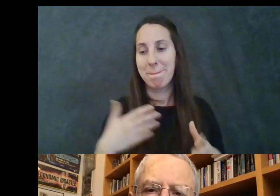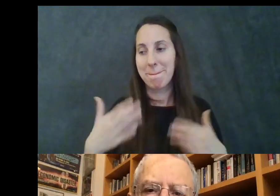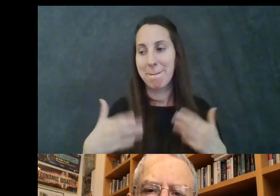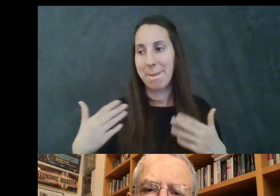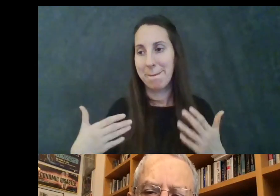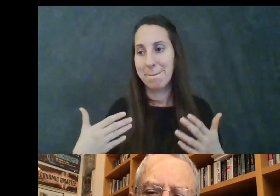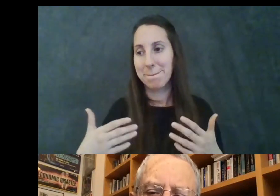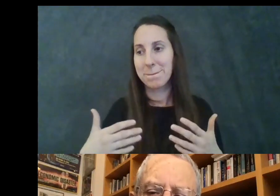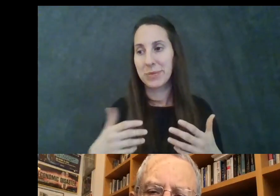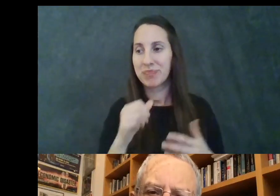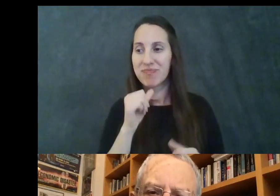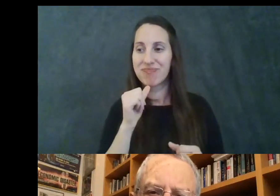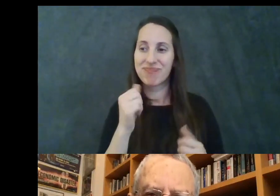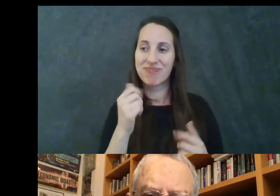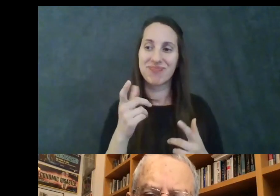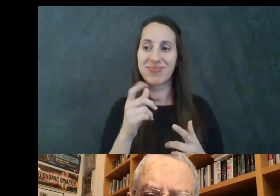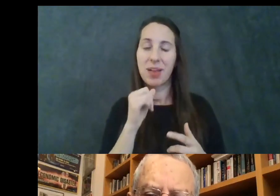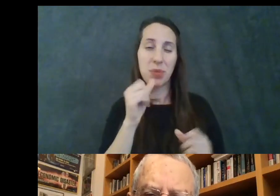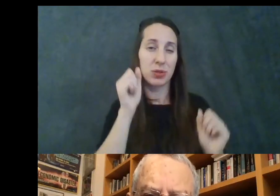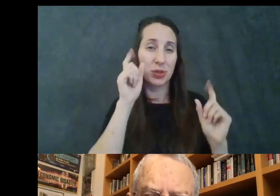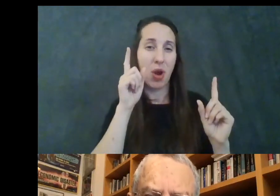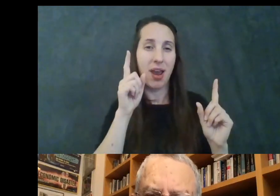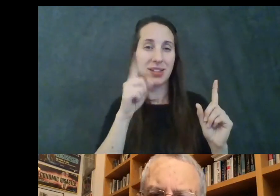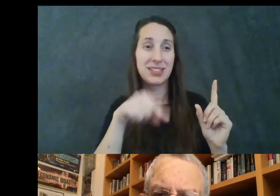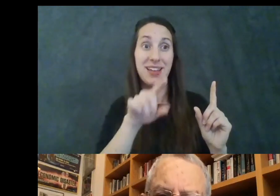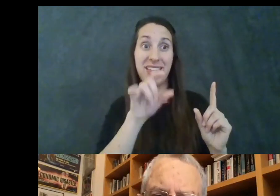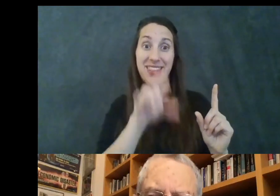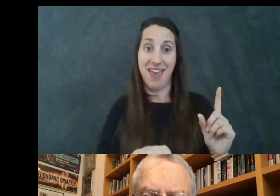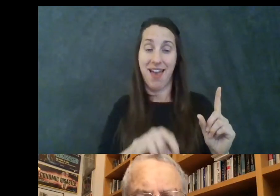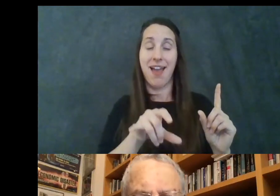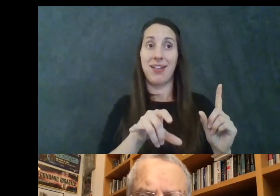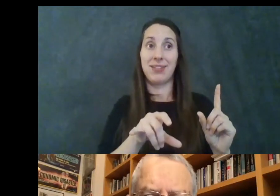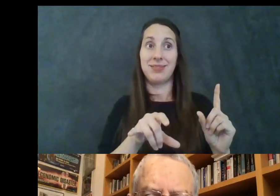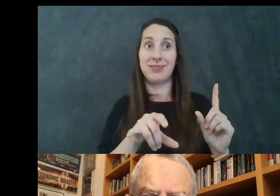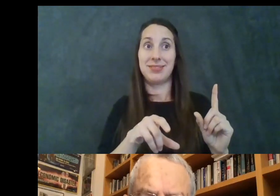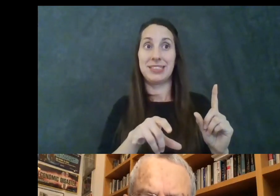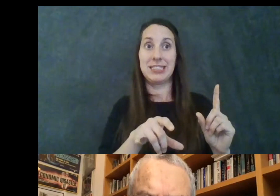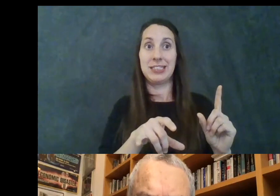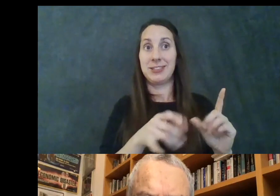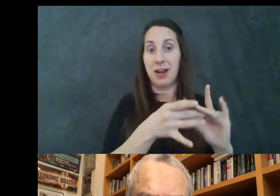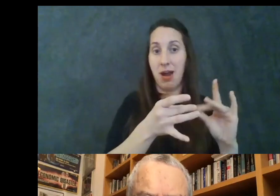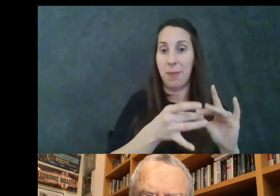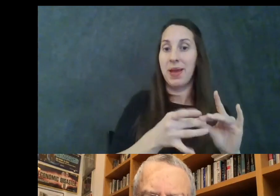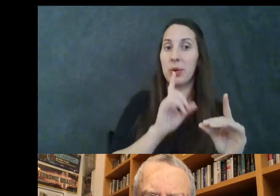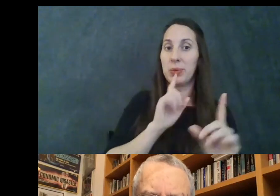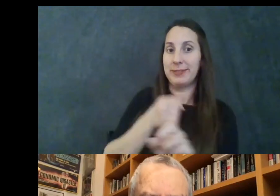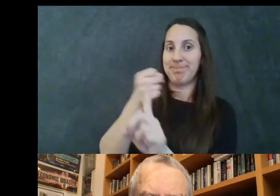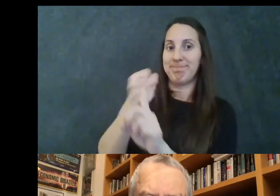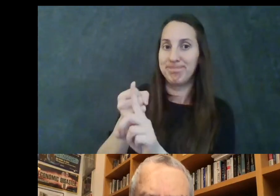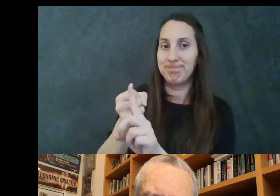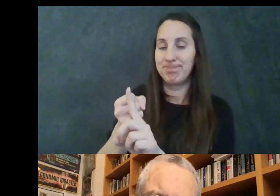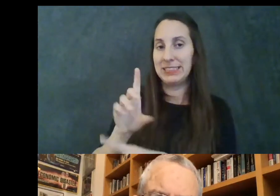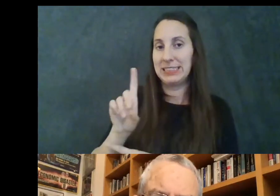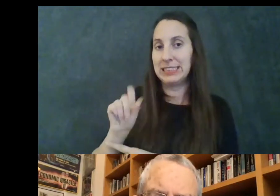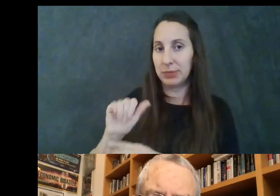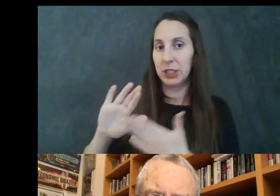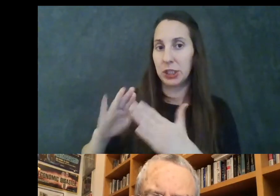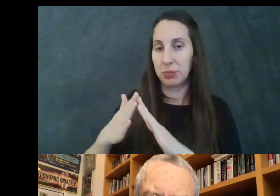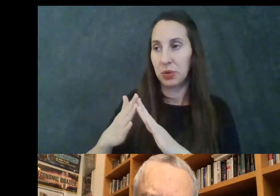an impact among people with disabilities and the broader voting community. And interestingly, when we talked